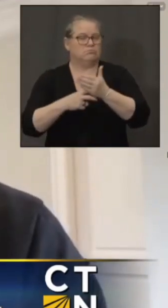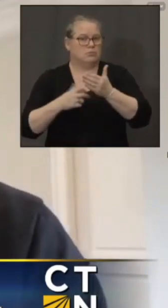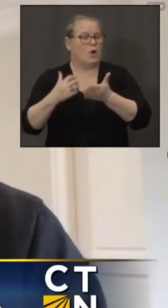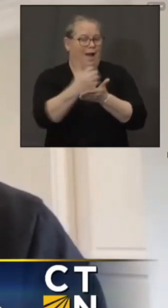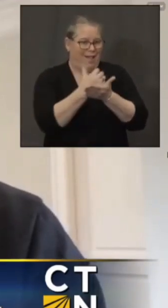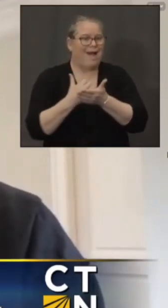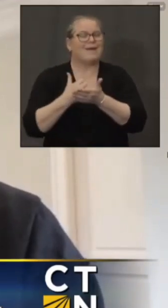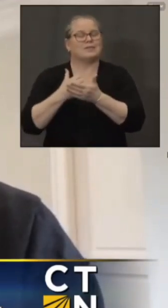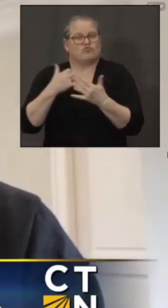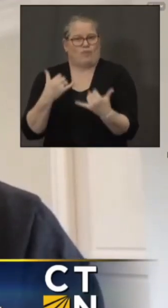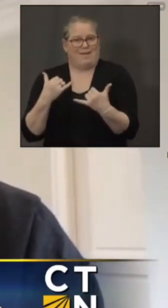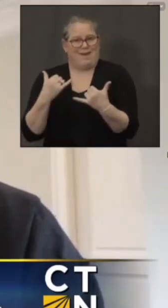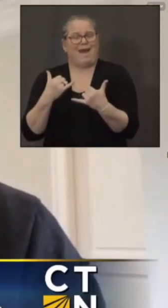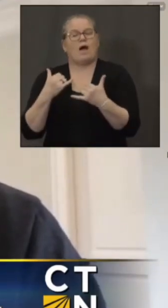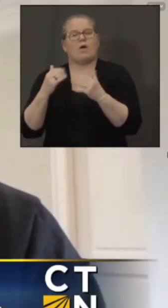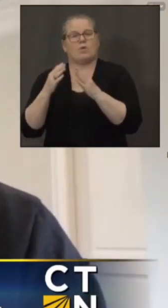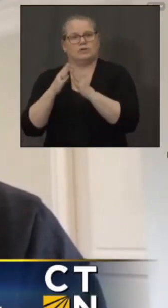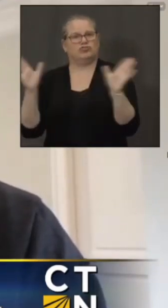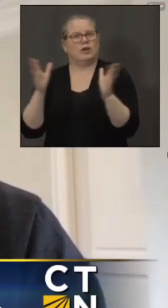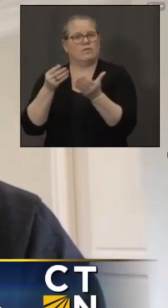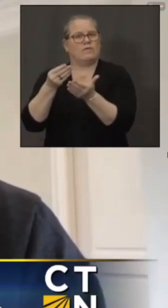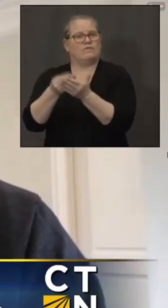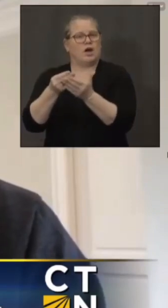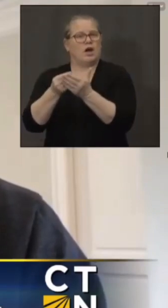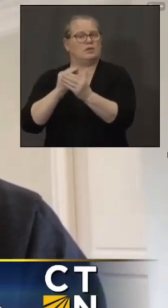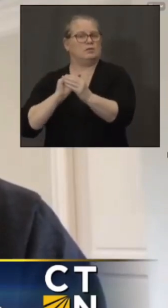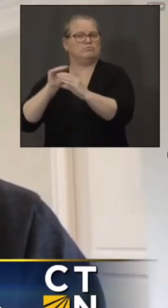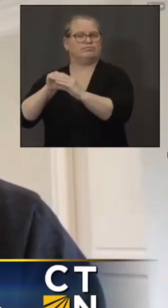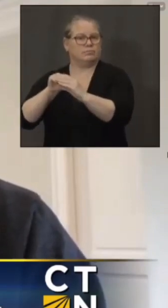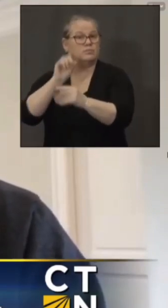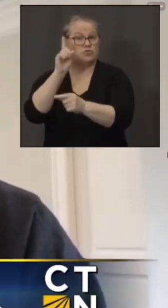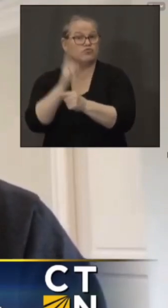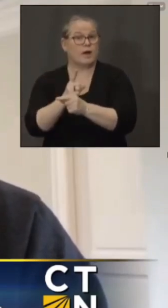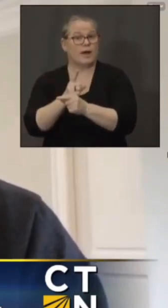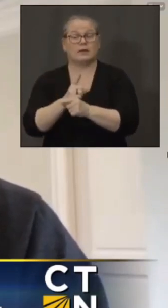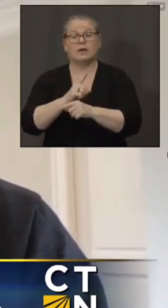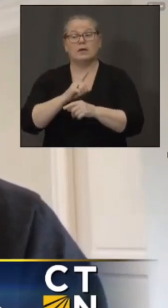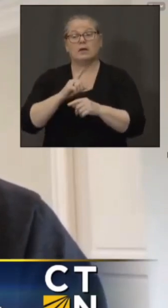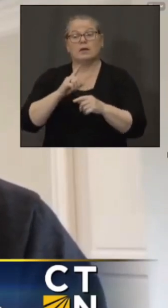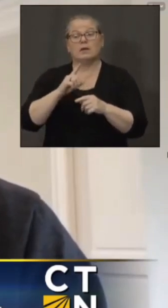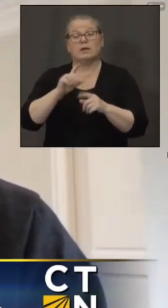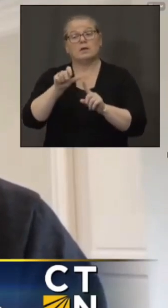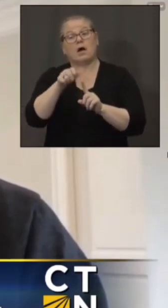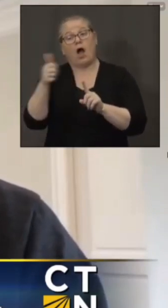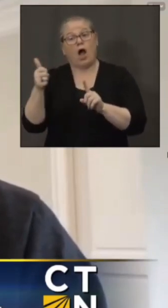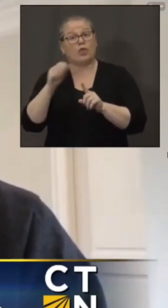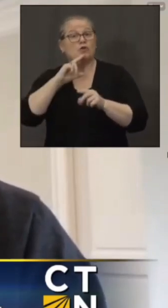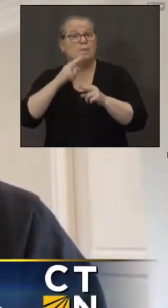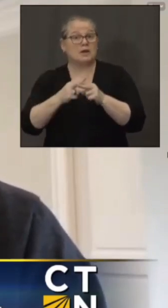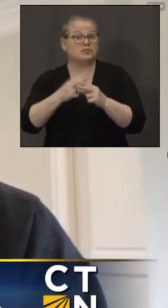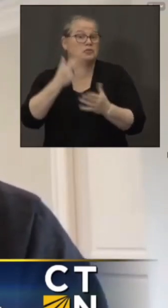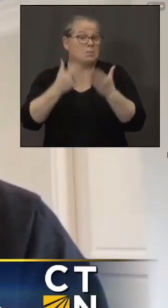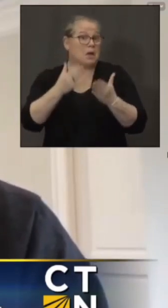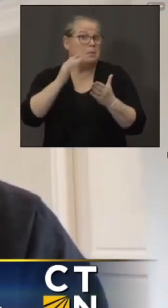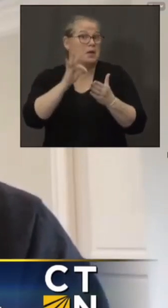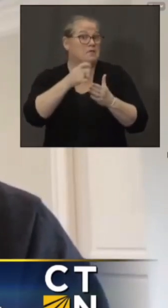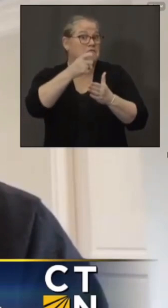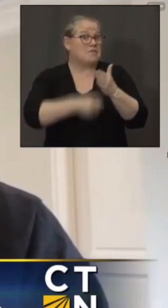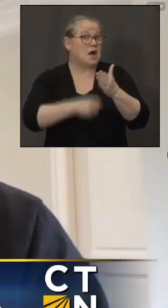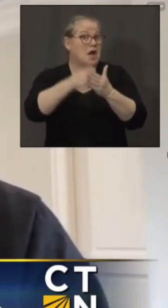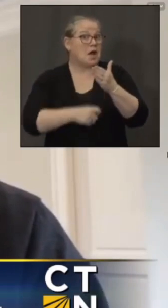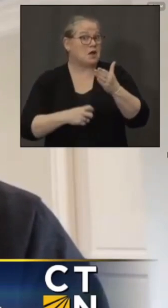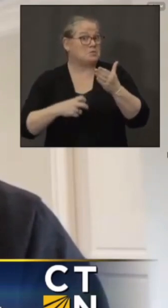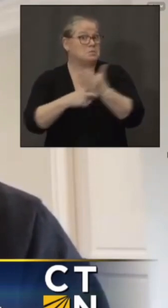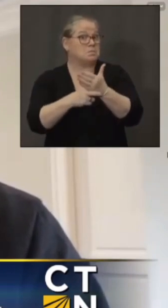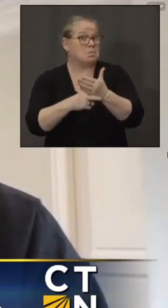was a meaningful amount of money as a result of these fines, and we still don't know that that'll be the case. We hope not. We hope there's compliance, but we're open to ideas. But